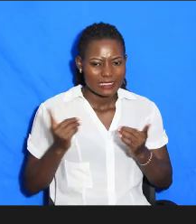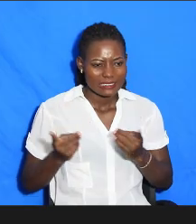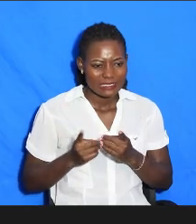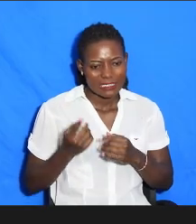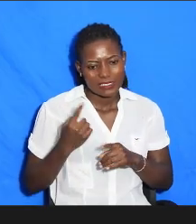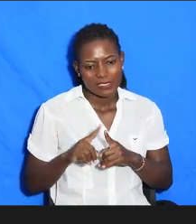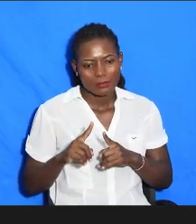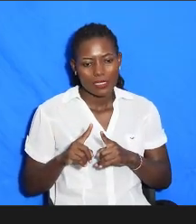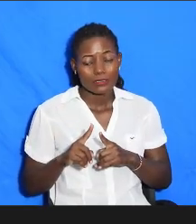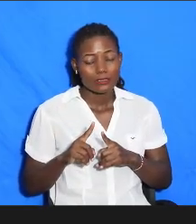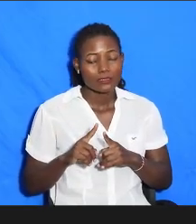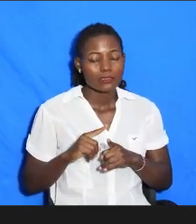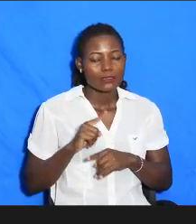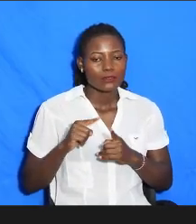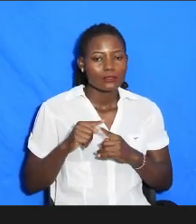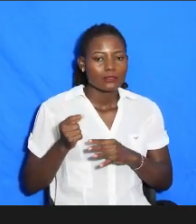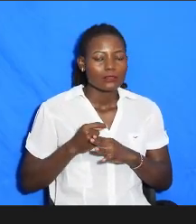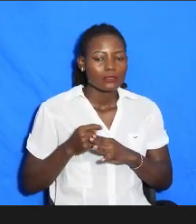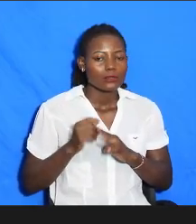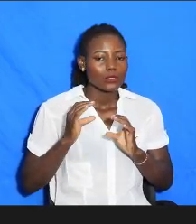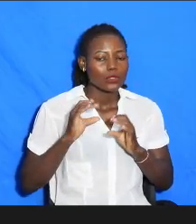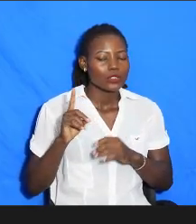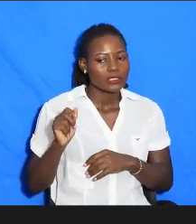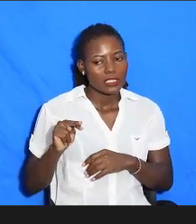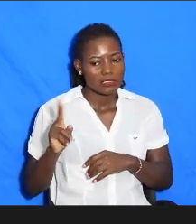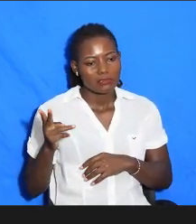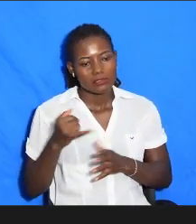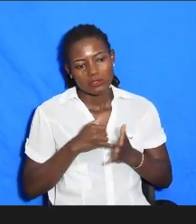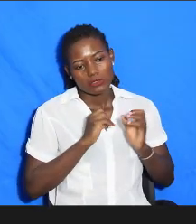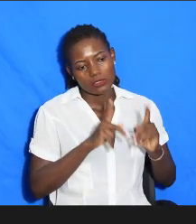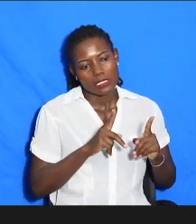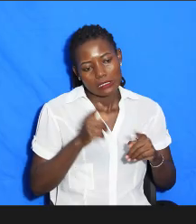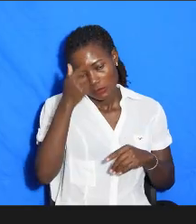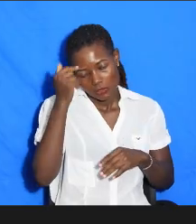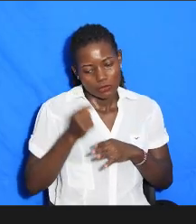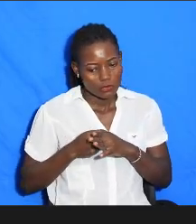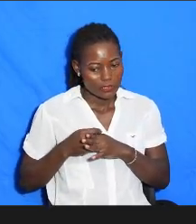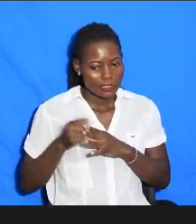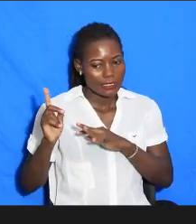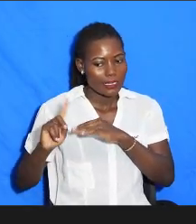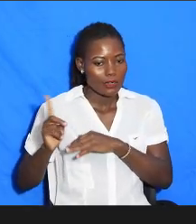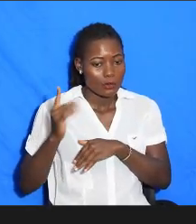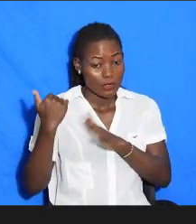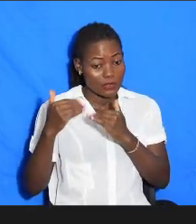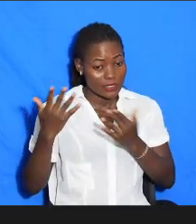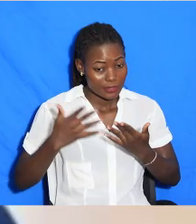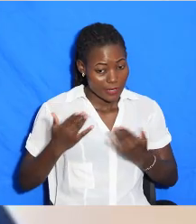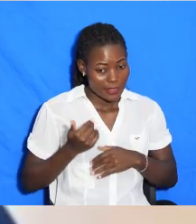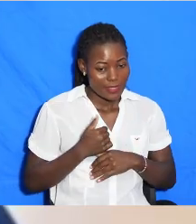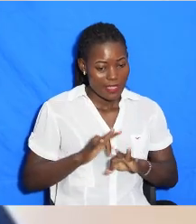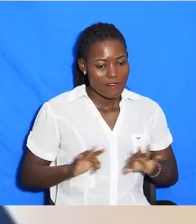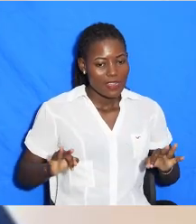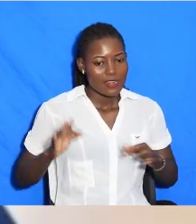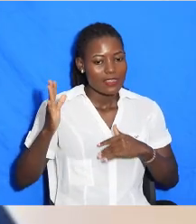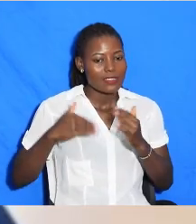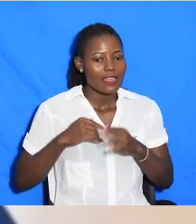But so now Mm. when he trained with Coach Dan, I think it kind of makes sense for him because he trained at Nairobi University, which they do have grounds, rather than when he